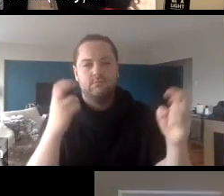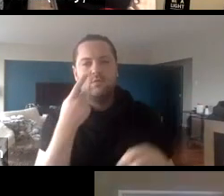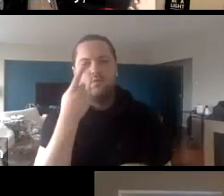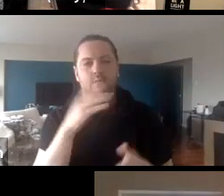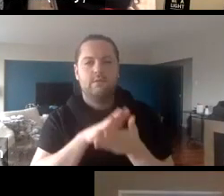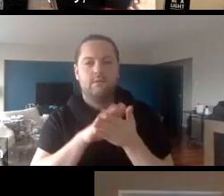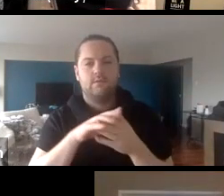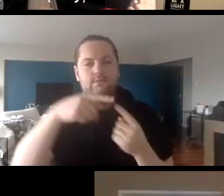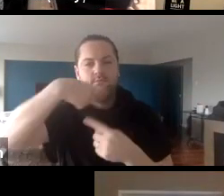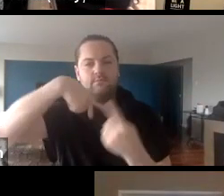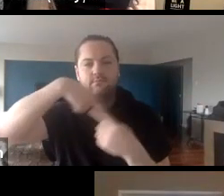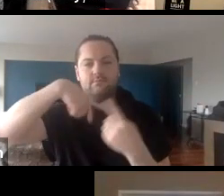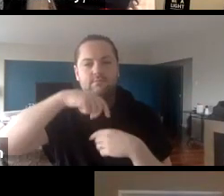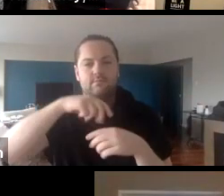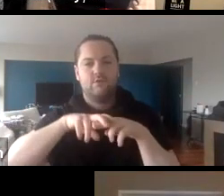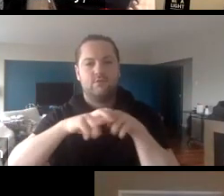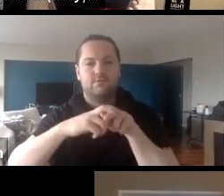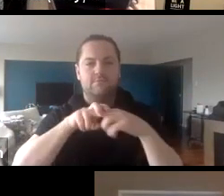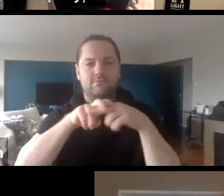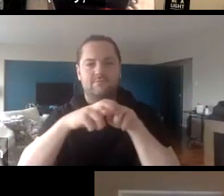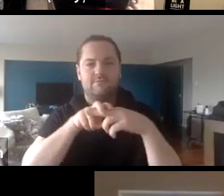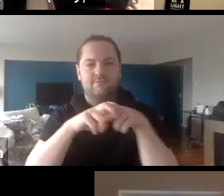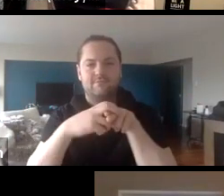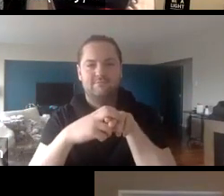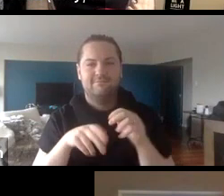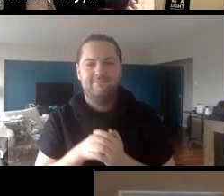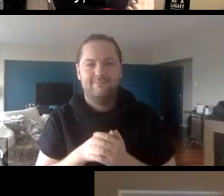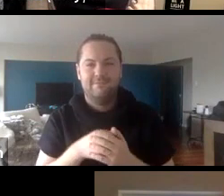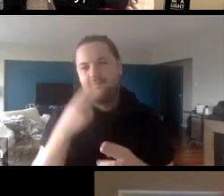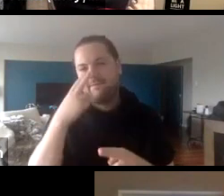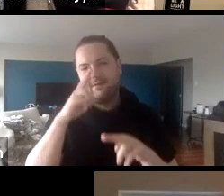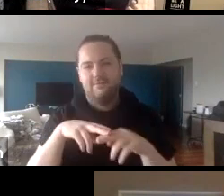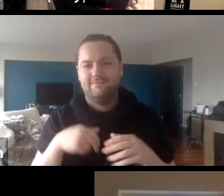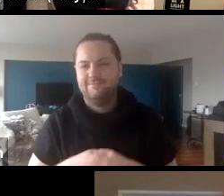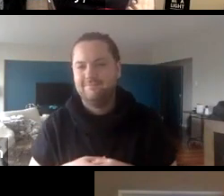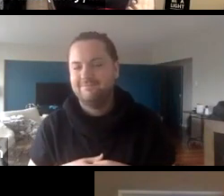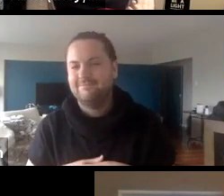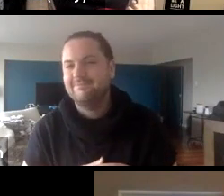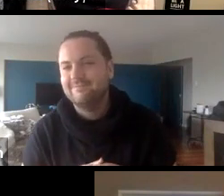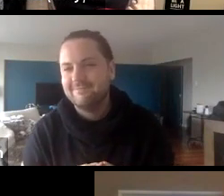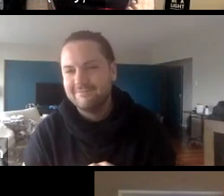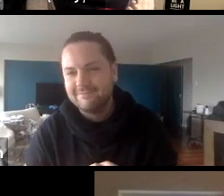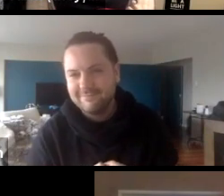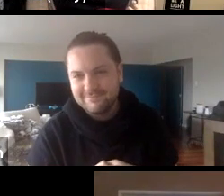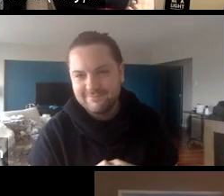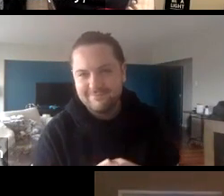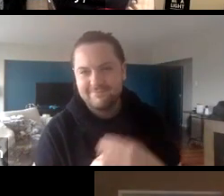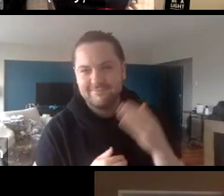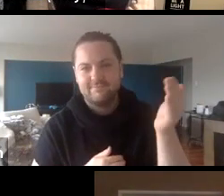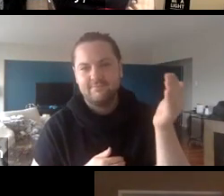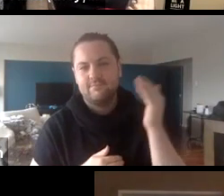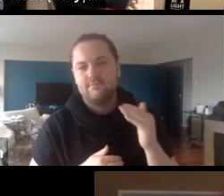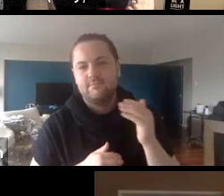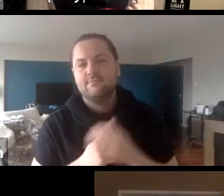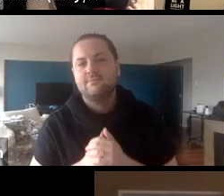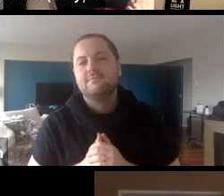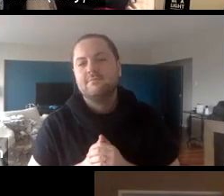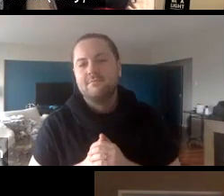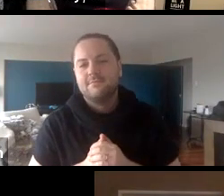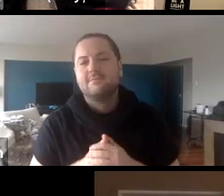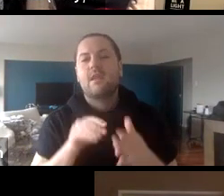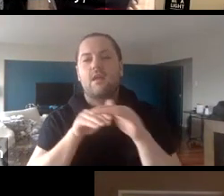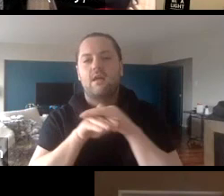two couches, and then I have one swivel chair that's in the middle, so it's quite fun for me.